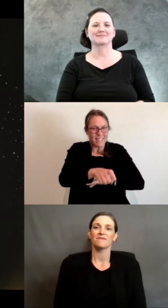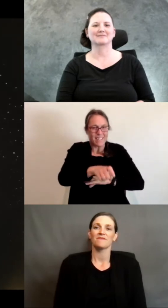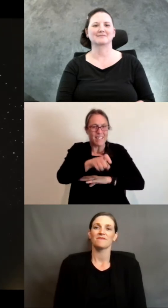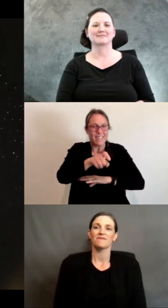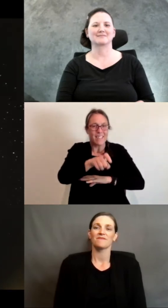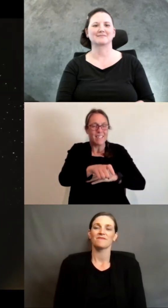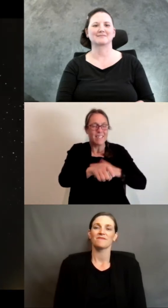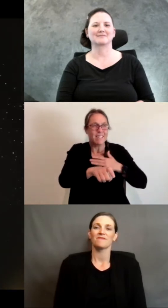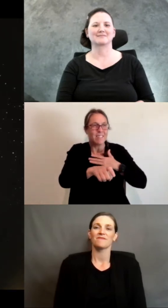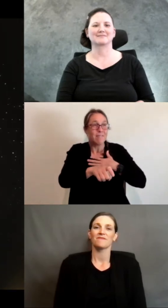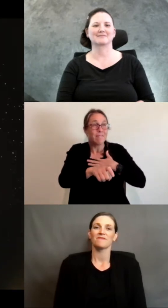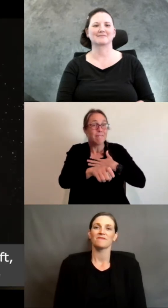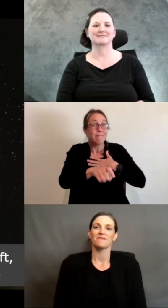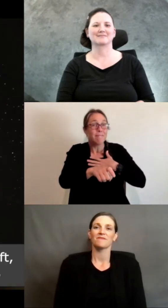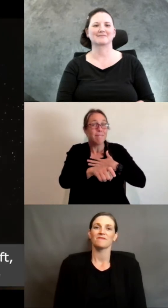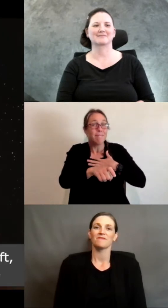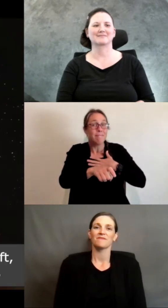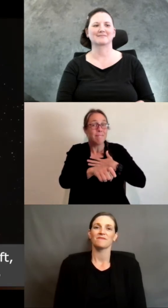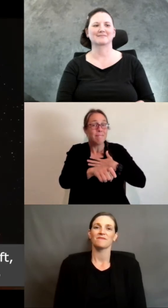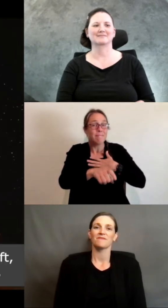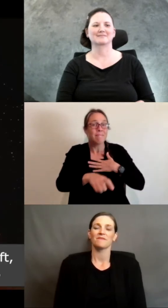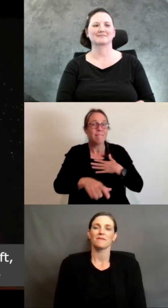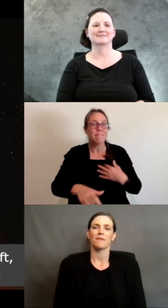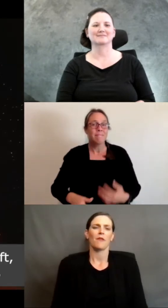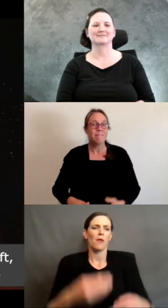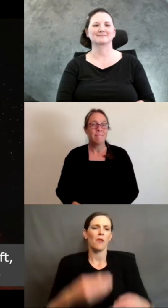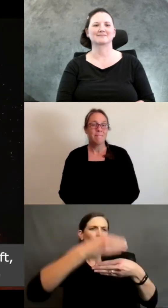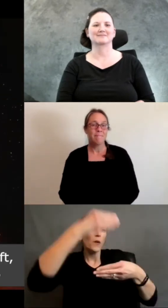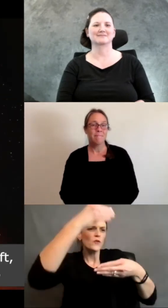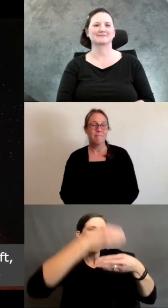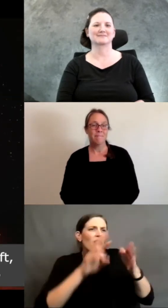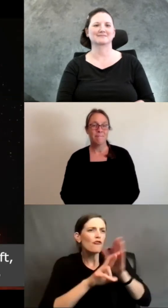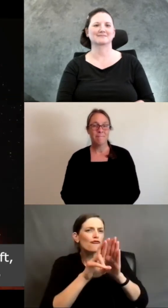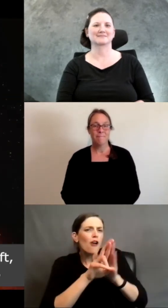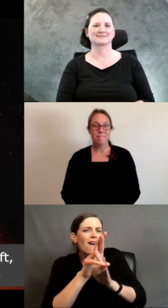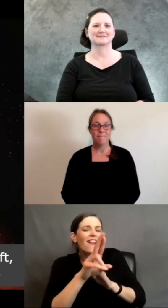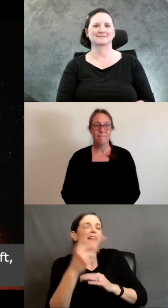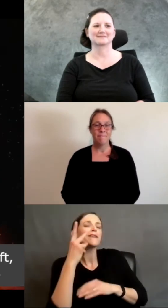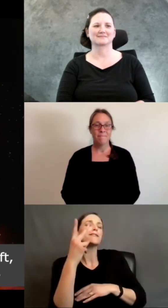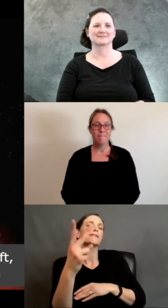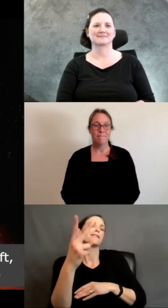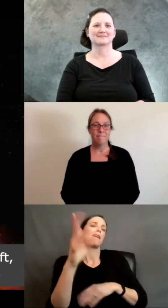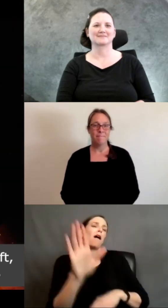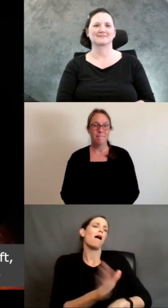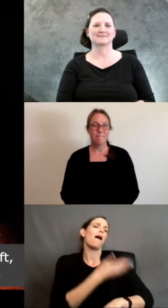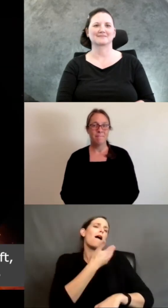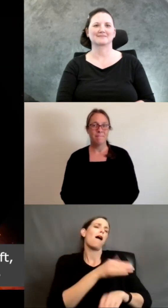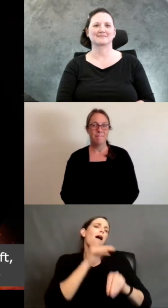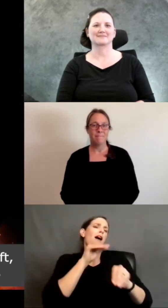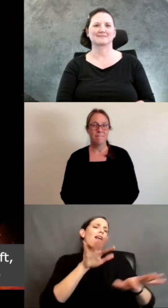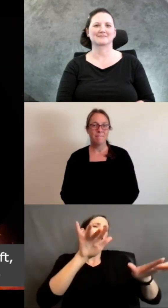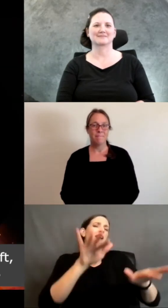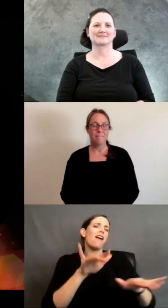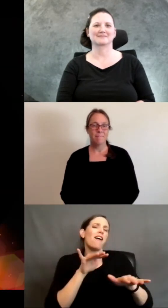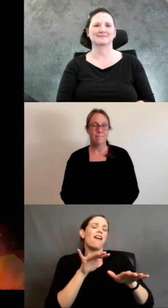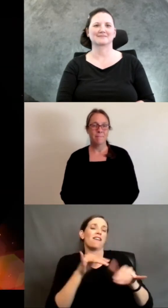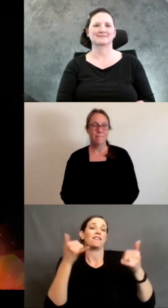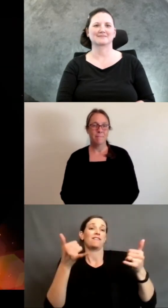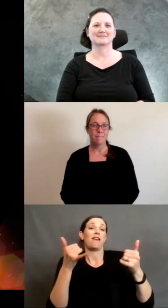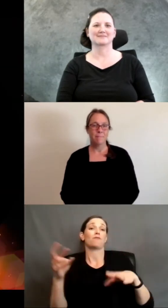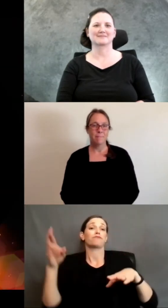needs. Through the window of the shuttlecraft, we see them singing as they head to the planet below.